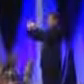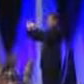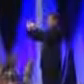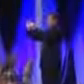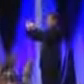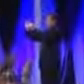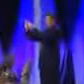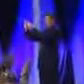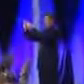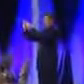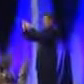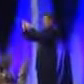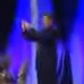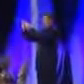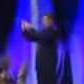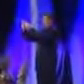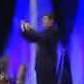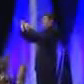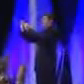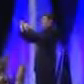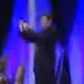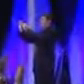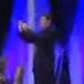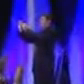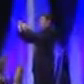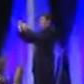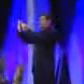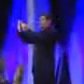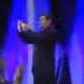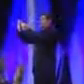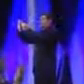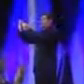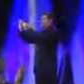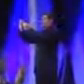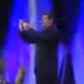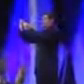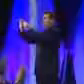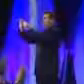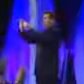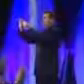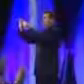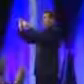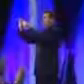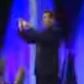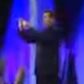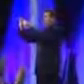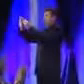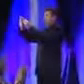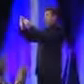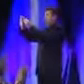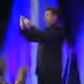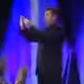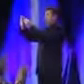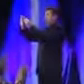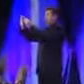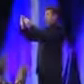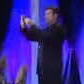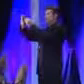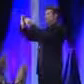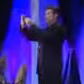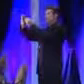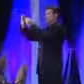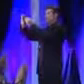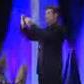My dear sir, thank you so from the bottom of our hearts. All of these